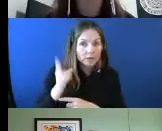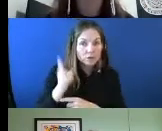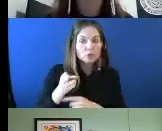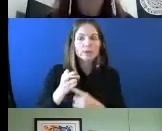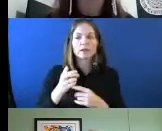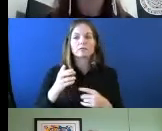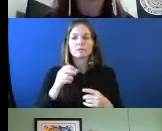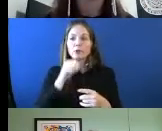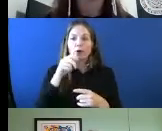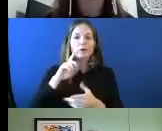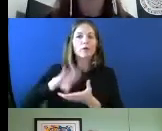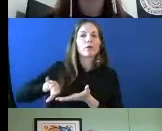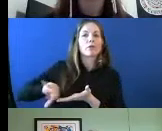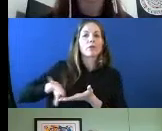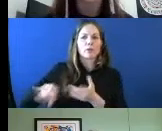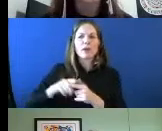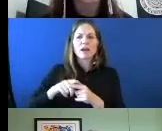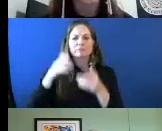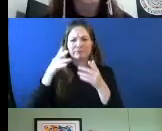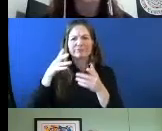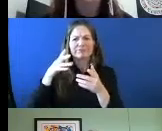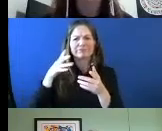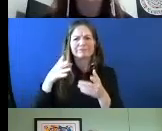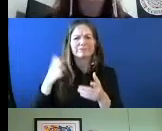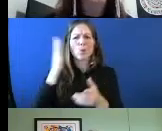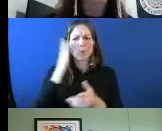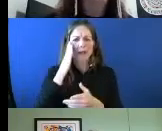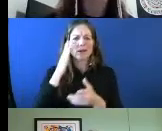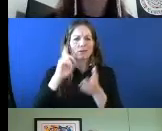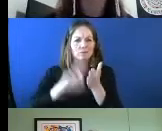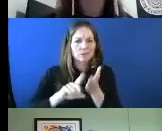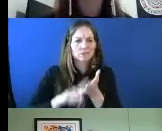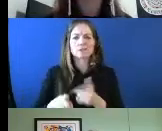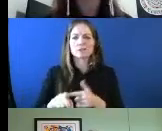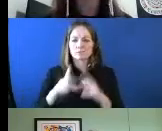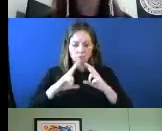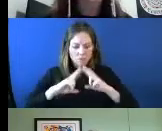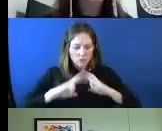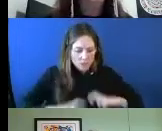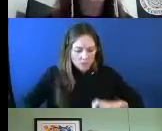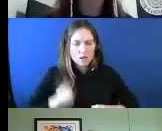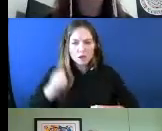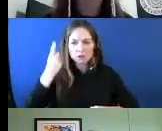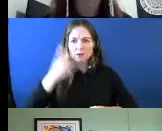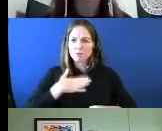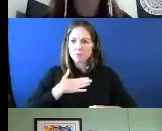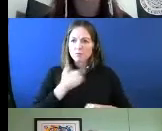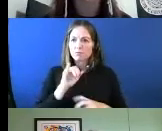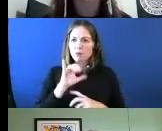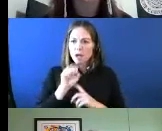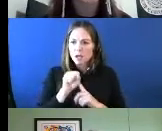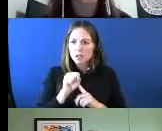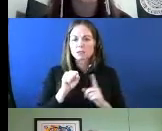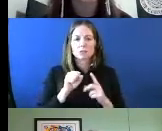information, reflecting, knowing our positionality, what our biases are. And it's also important, another